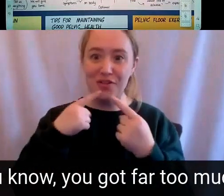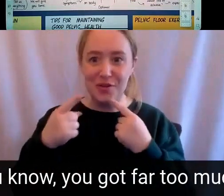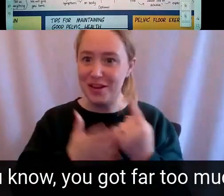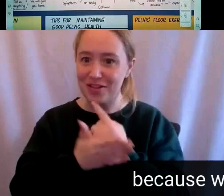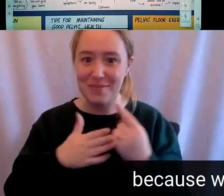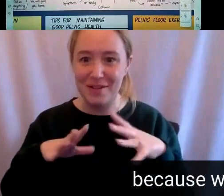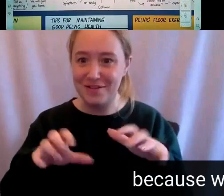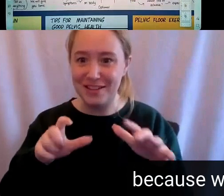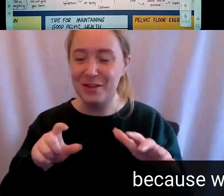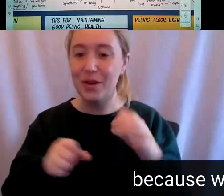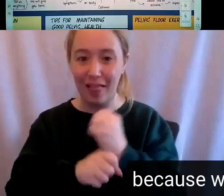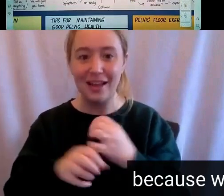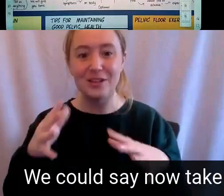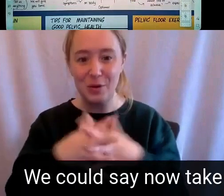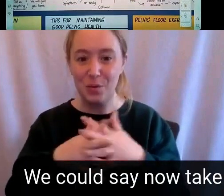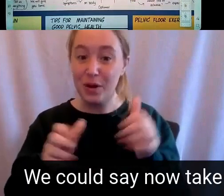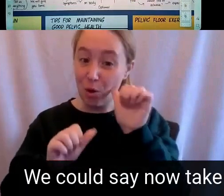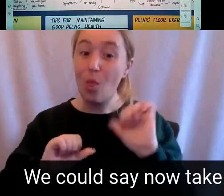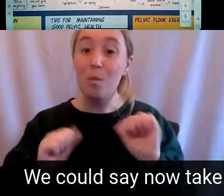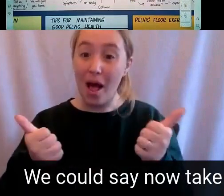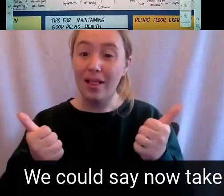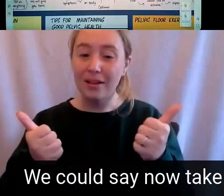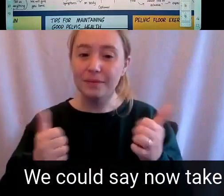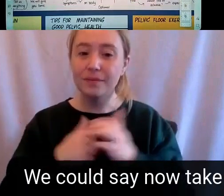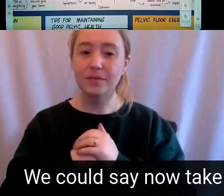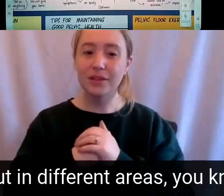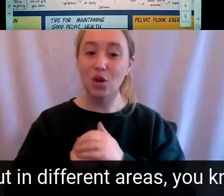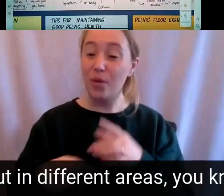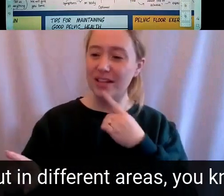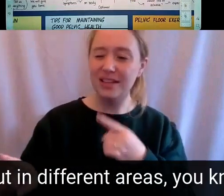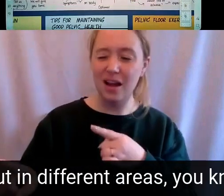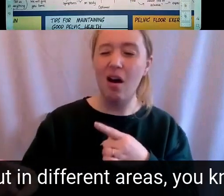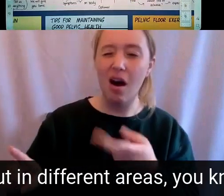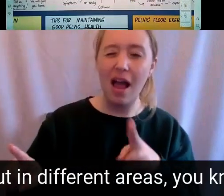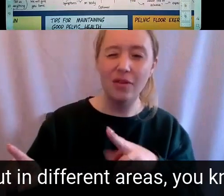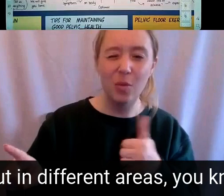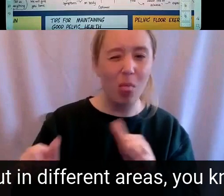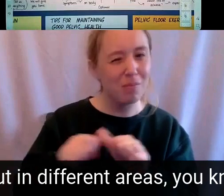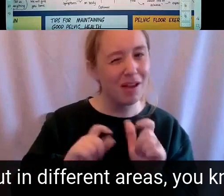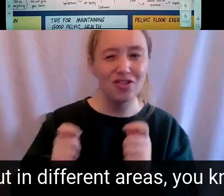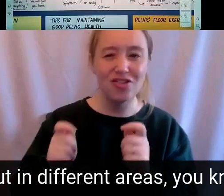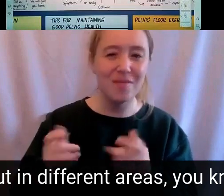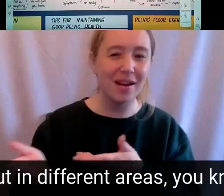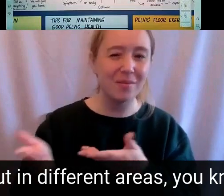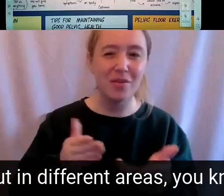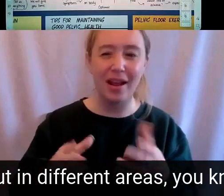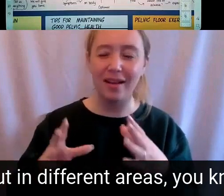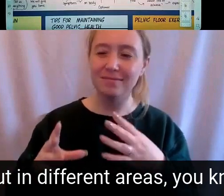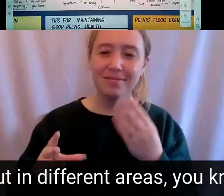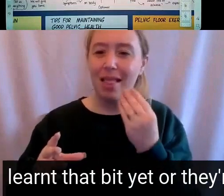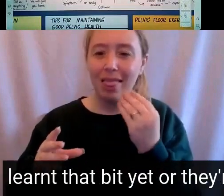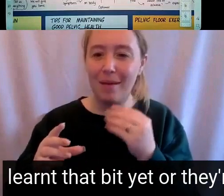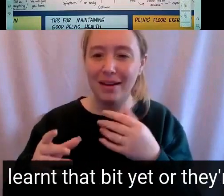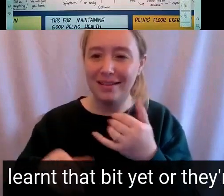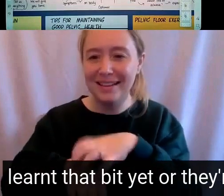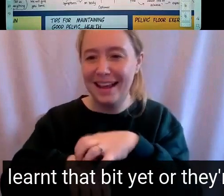there because we knew them all. We could say, now take them in a wee lemon drizzle. But in different areas, you know, maybe younger staff